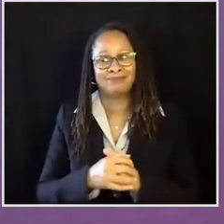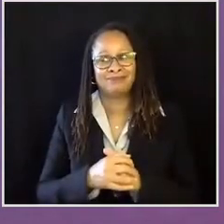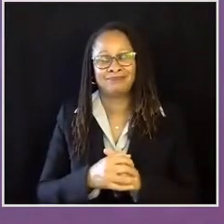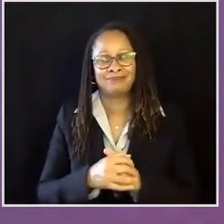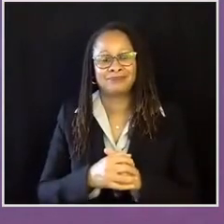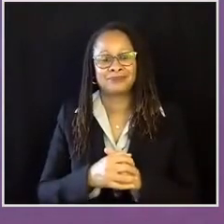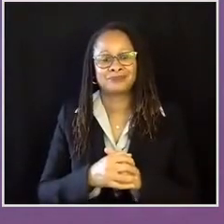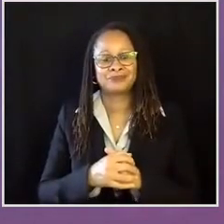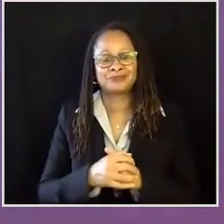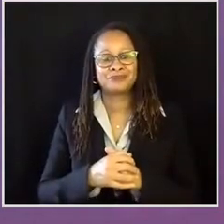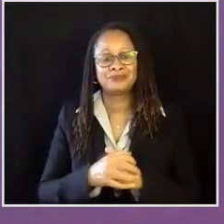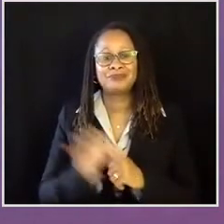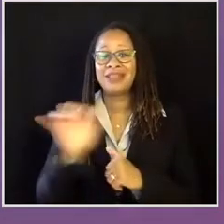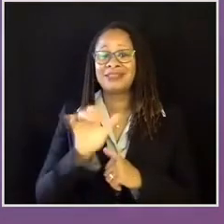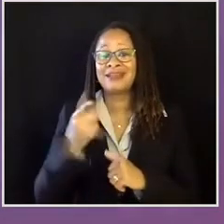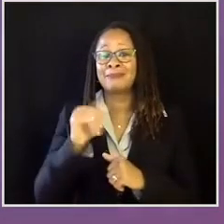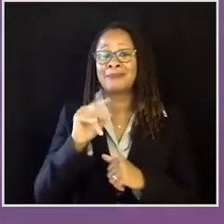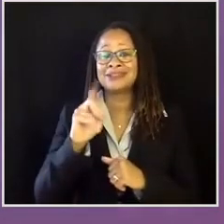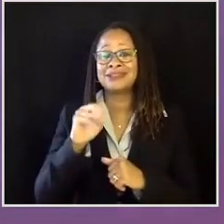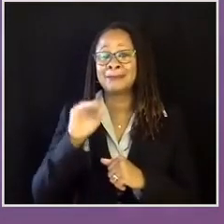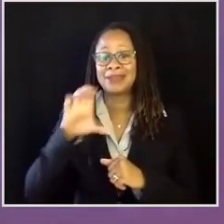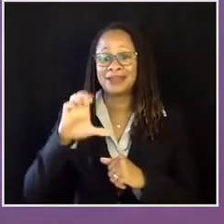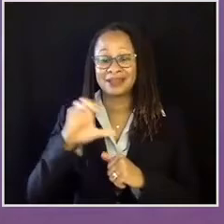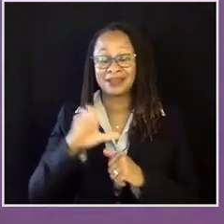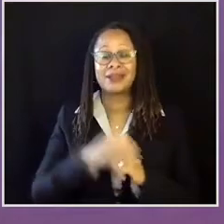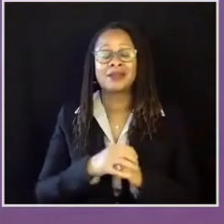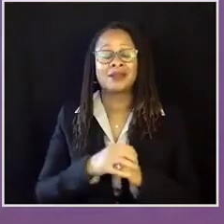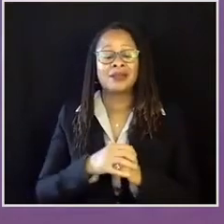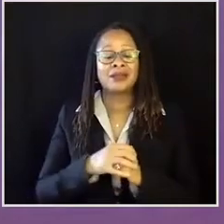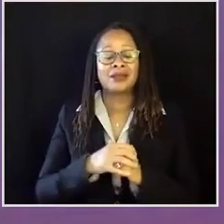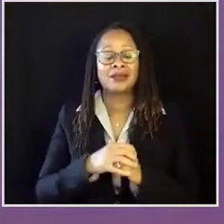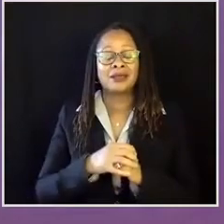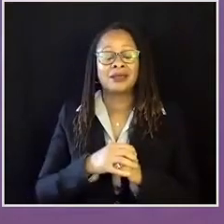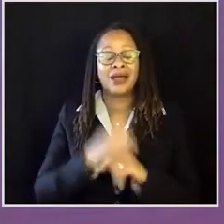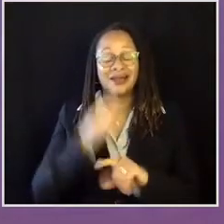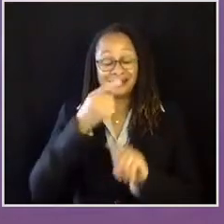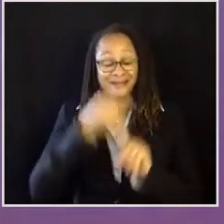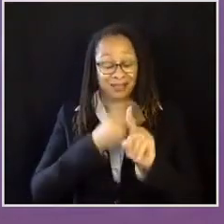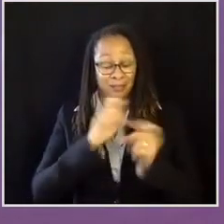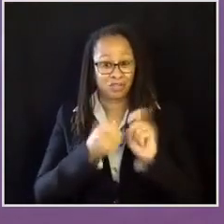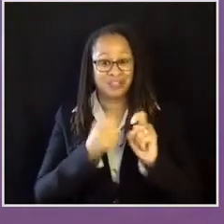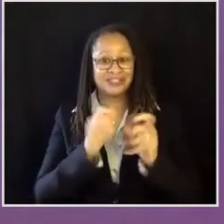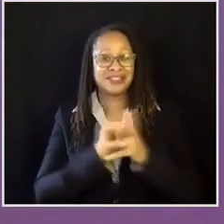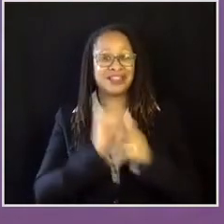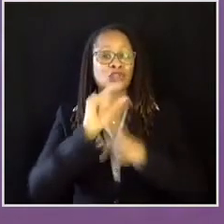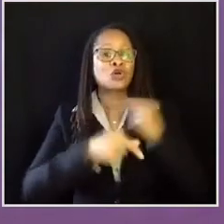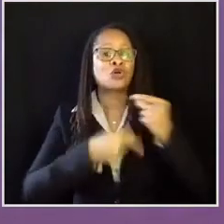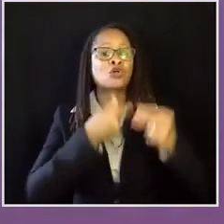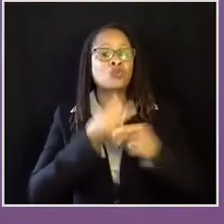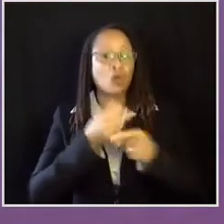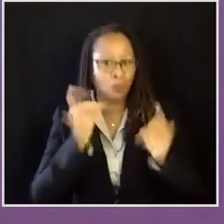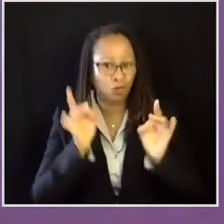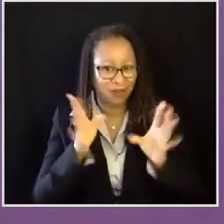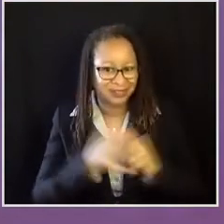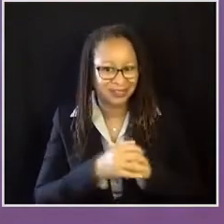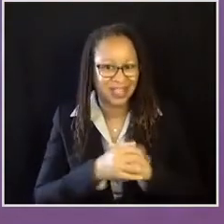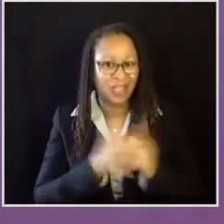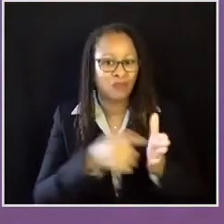Like the pandemic, dealing with climate change is a global crisis. And that requires American